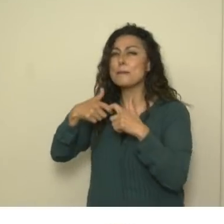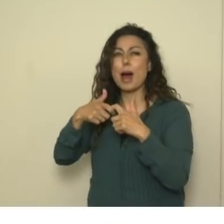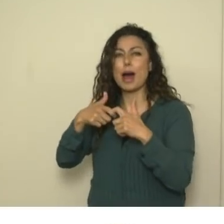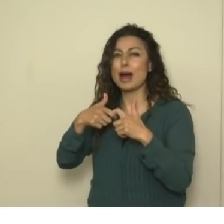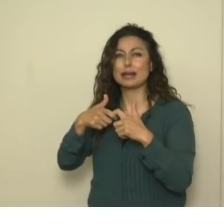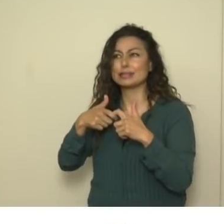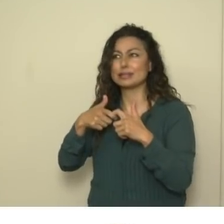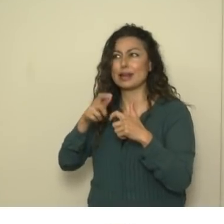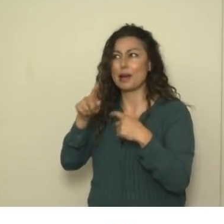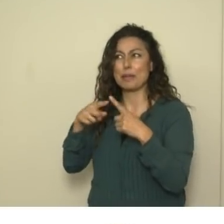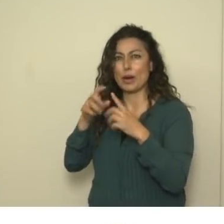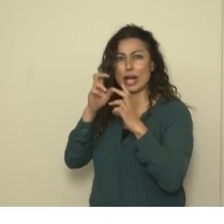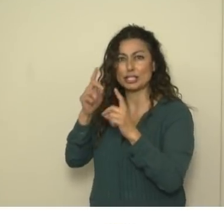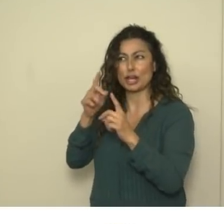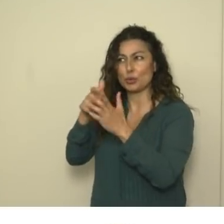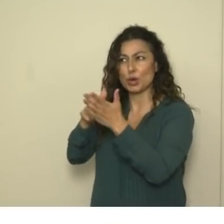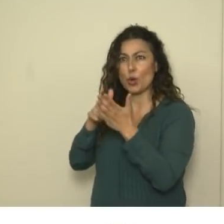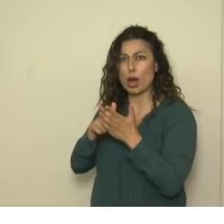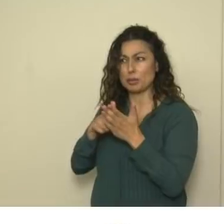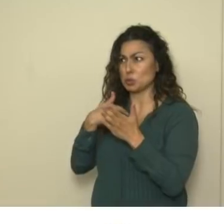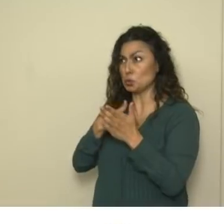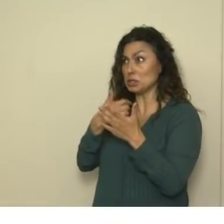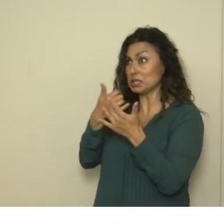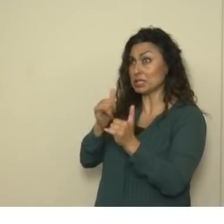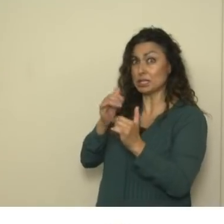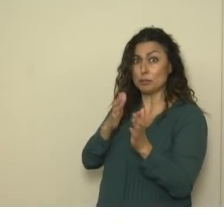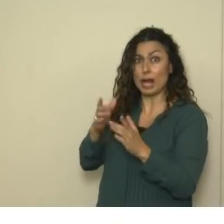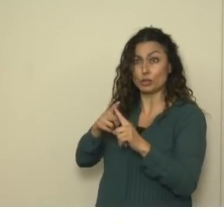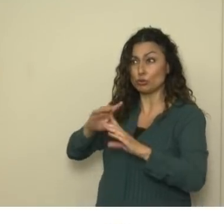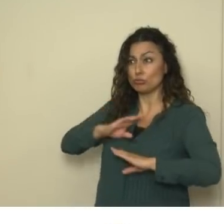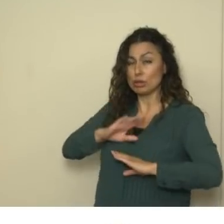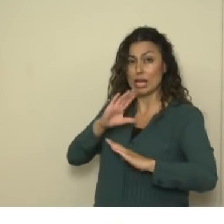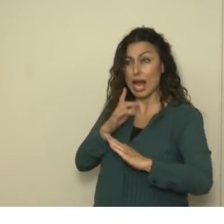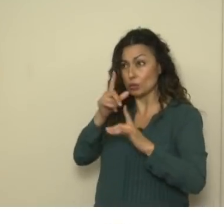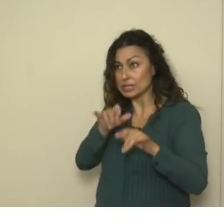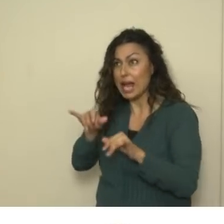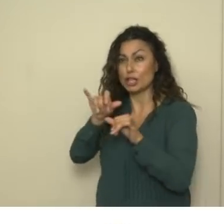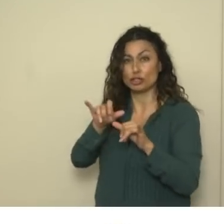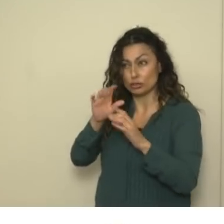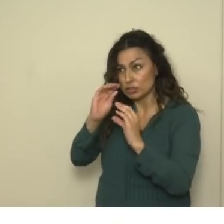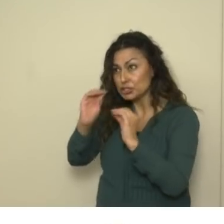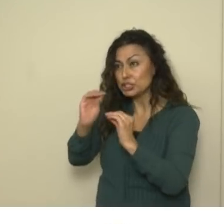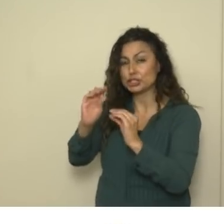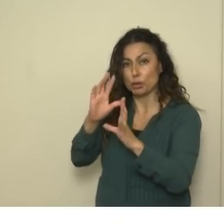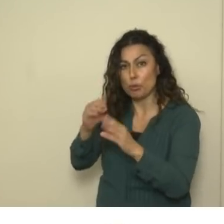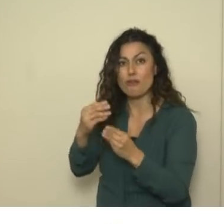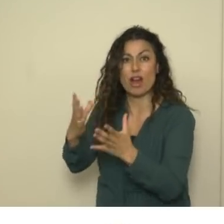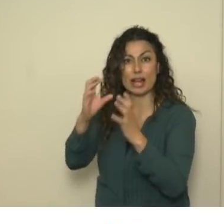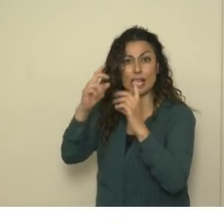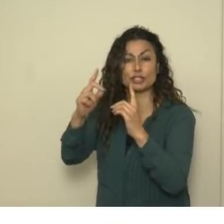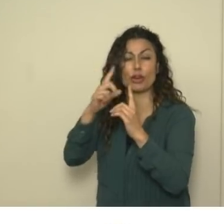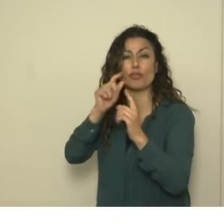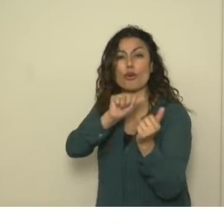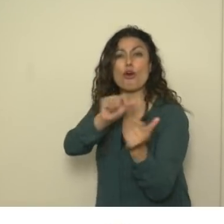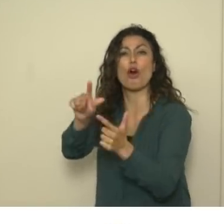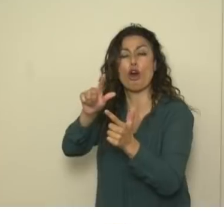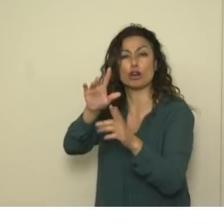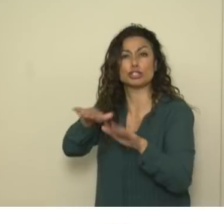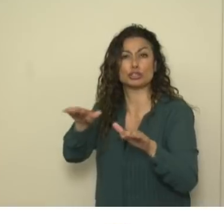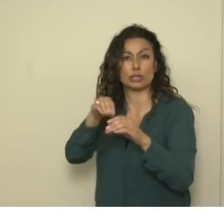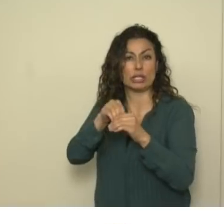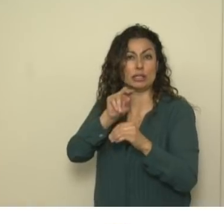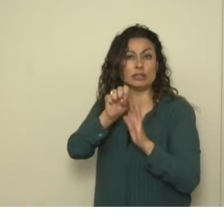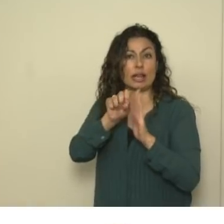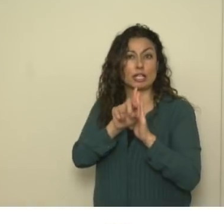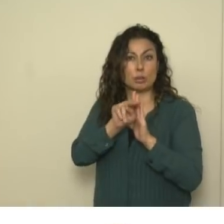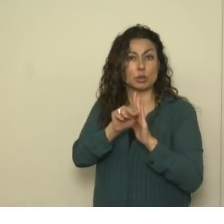our educational requirements and standards for every student in public education in the state of New